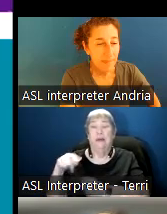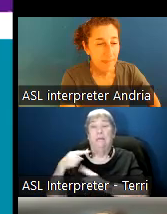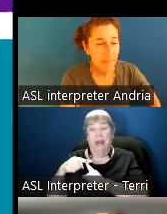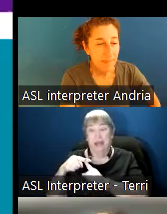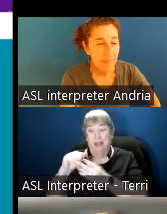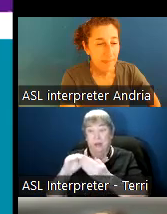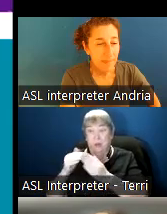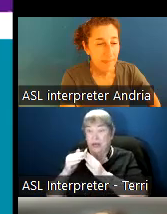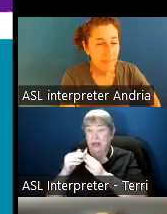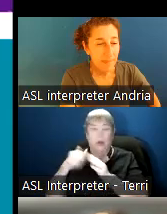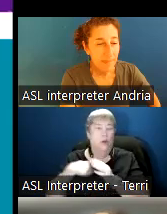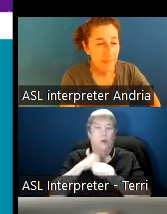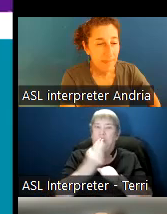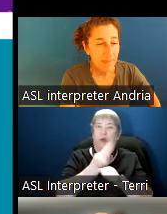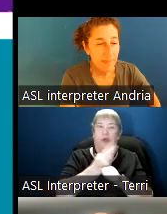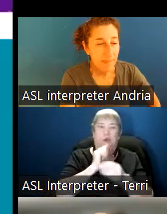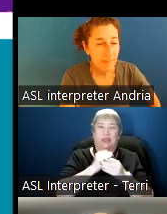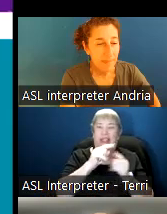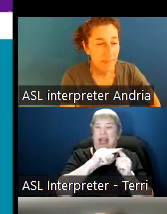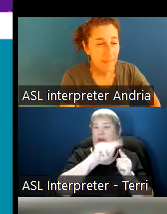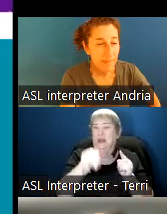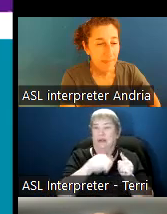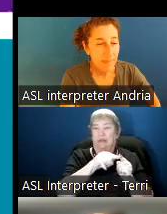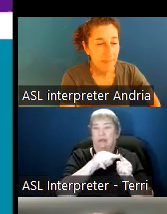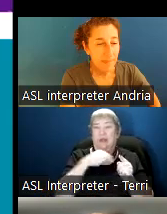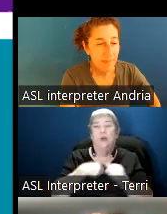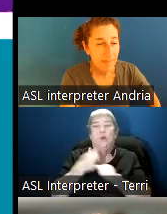created on DV tactics, power and control tactics.